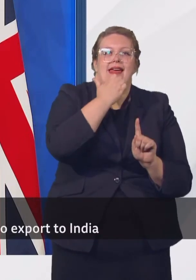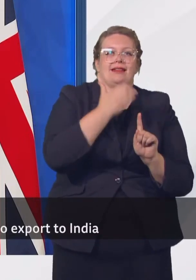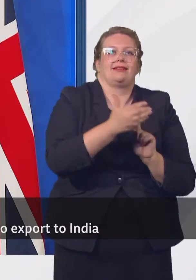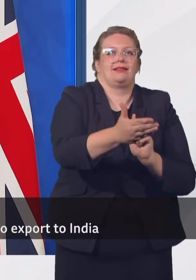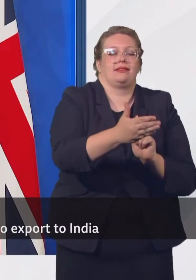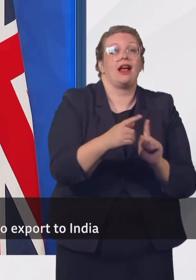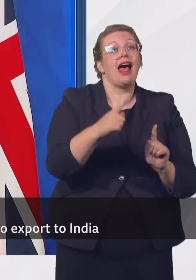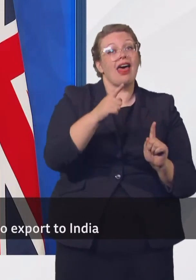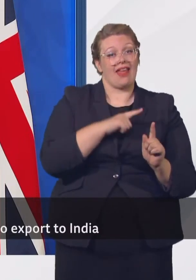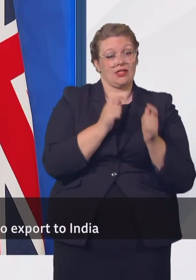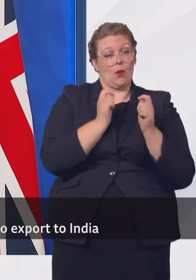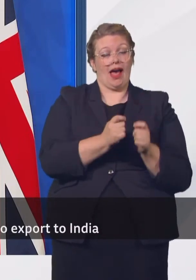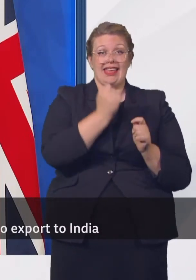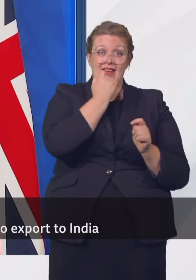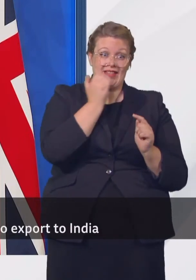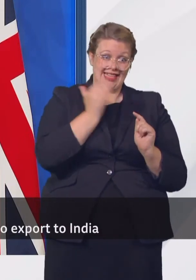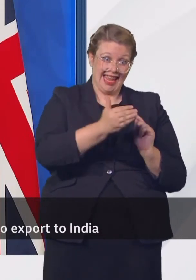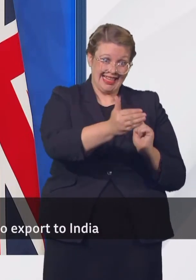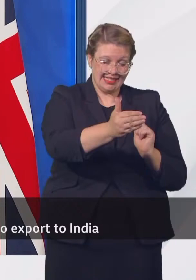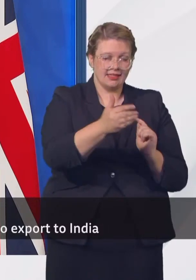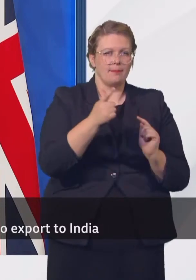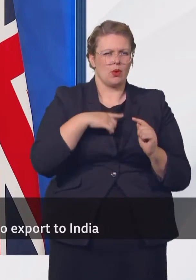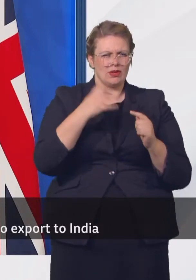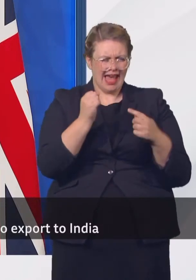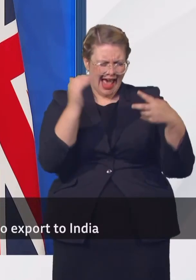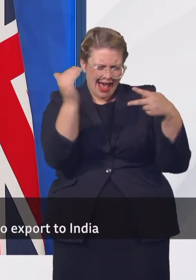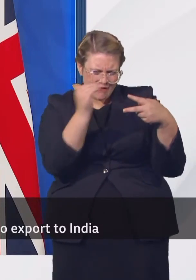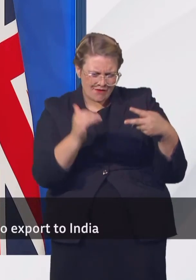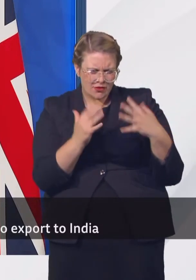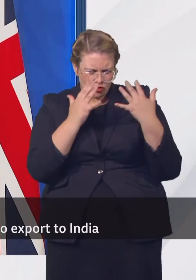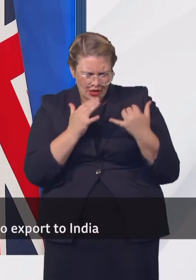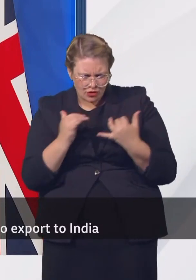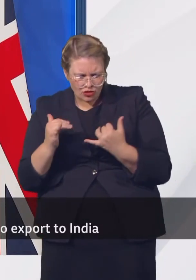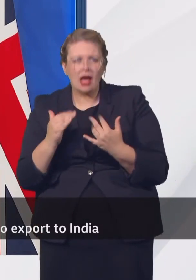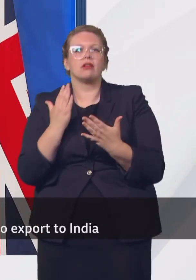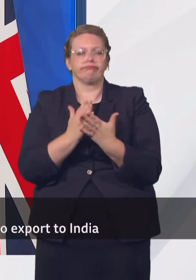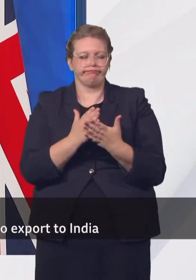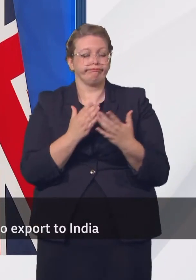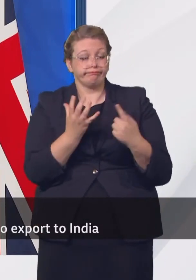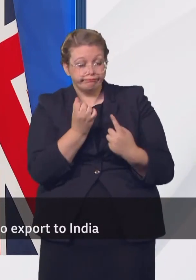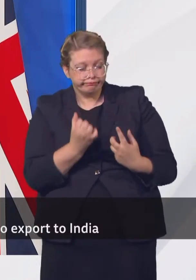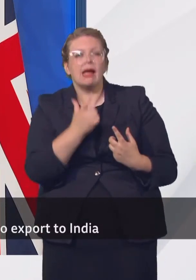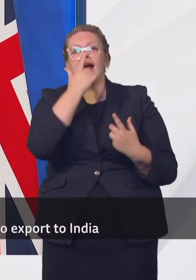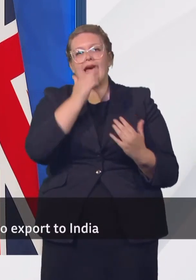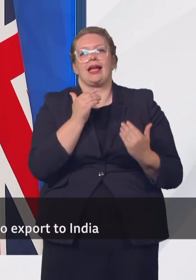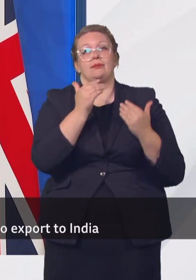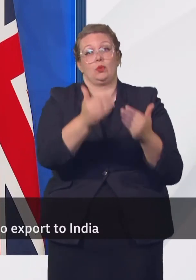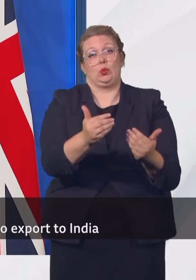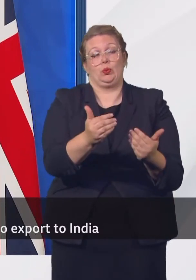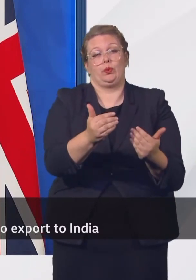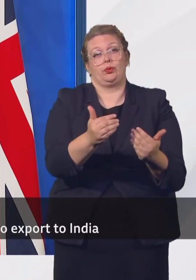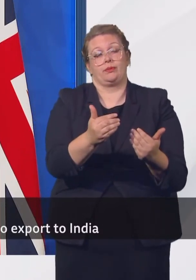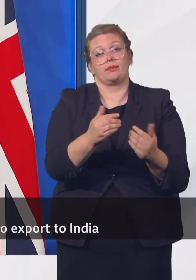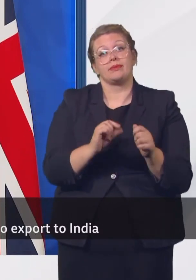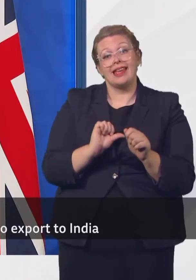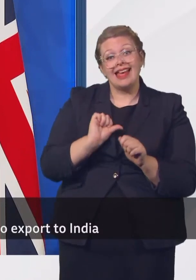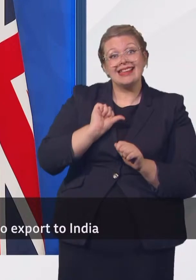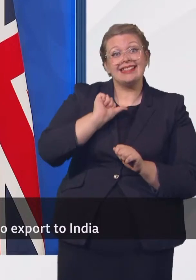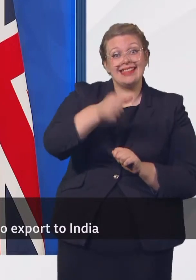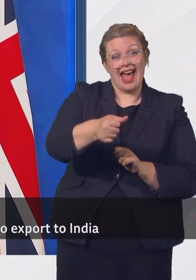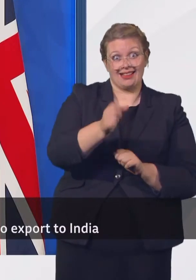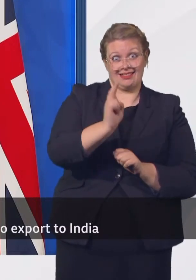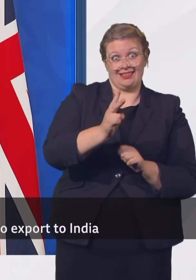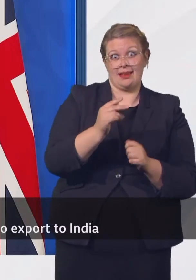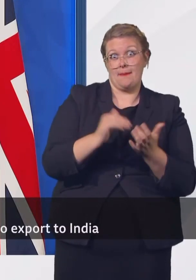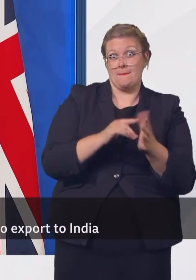can check that we are on track. The good news is that as far as the next step is concerned, which is in a few weeks' time,